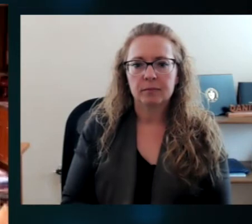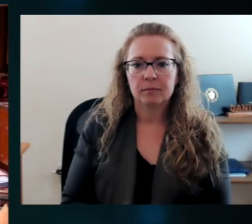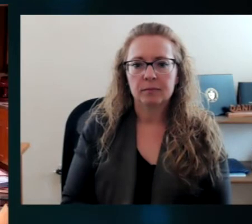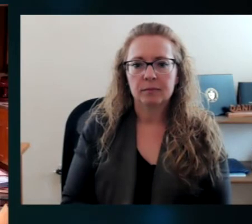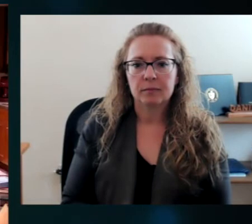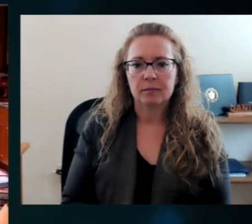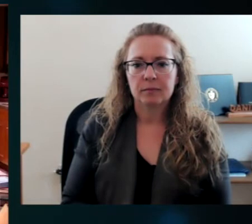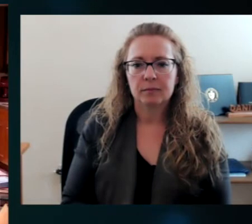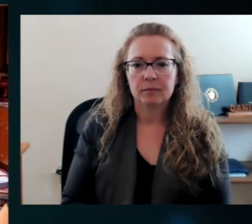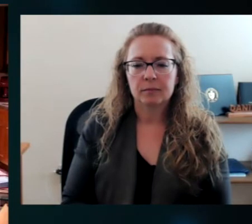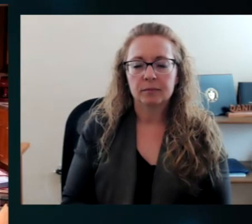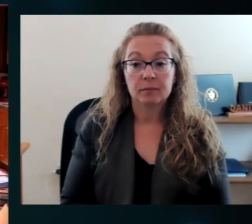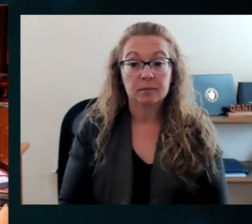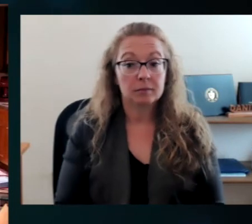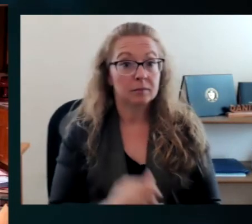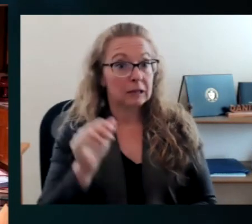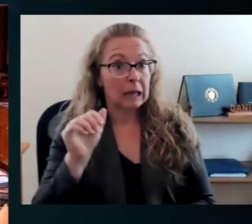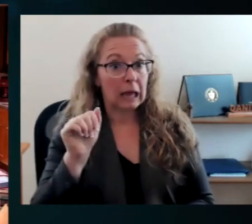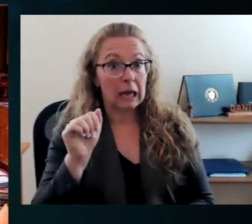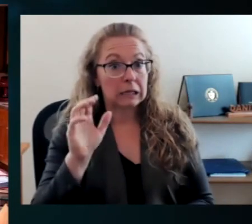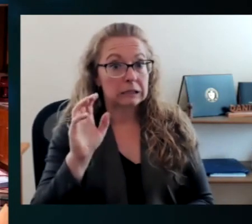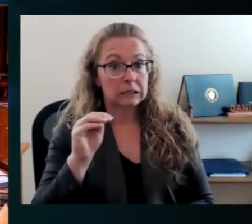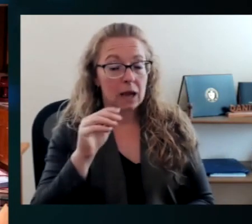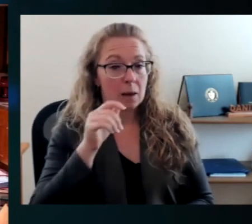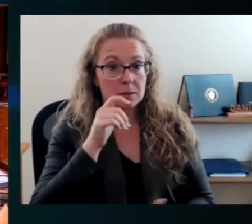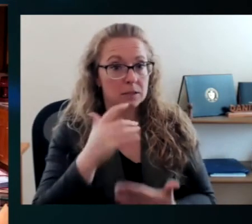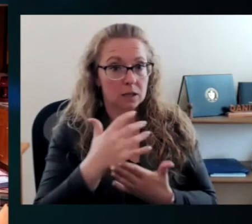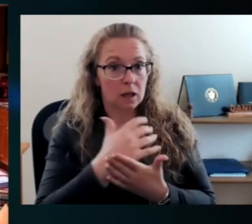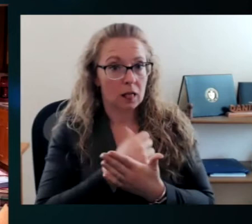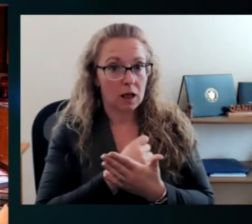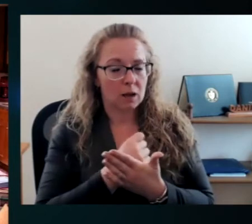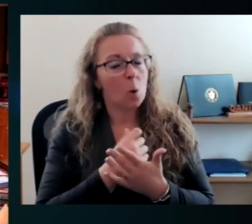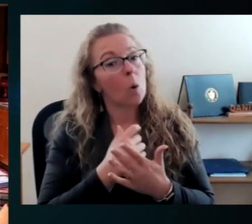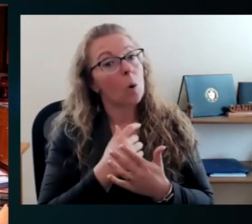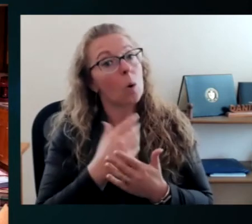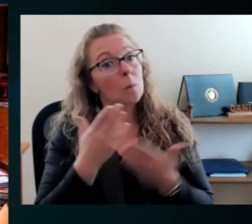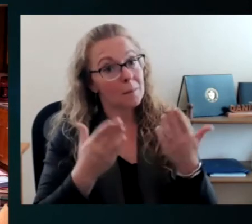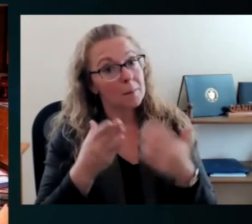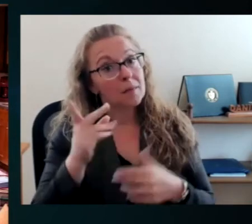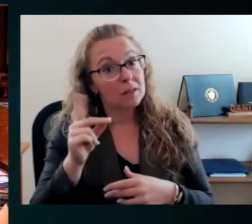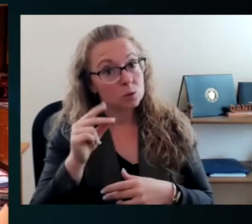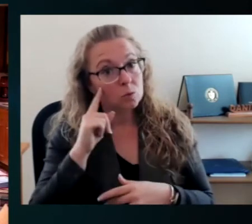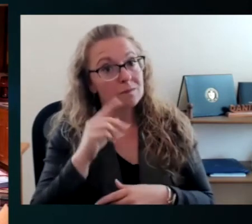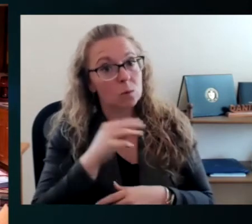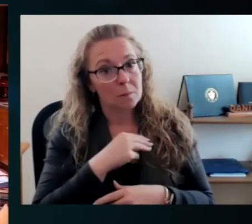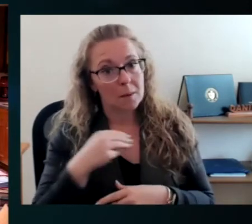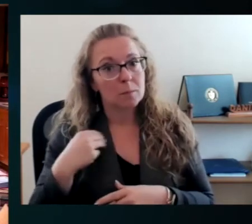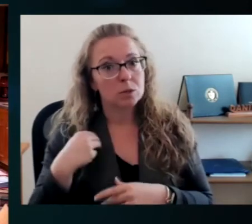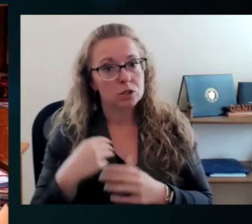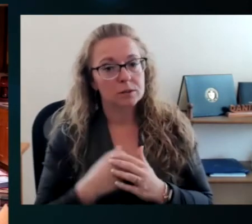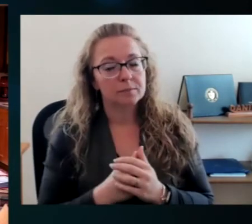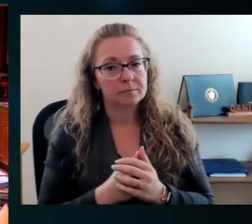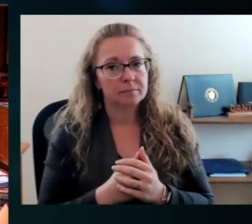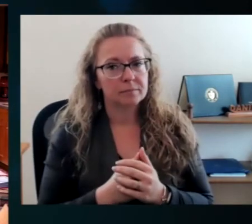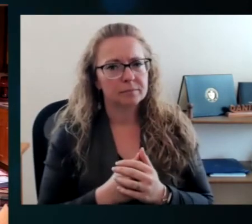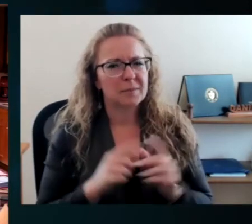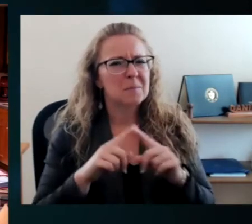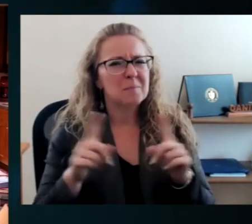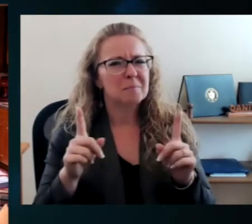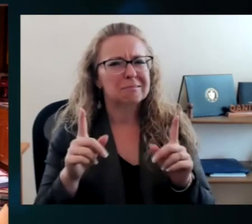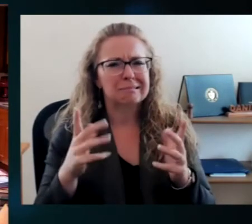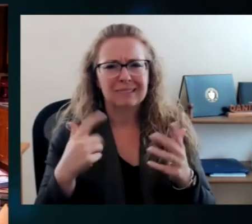Well, ACM doesn't collect it, do they? Oh, maybe they do for membership. I've been a member so long, I don't